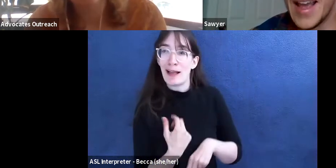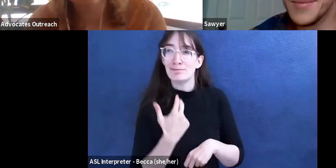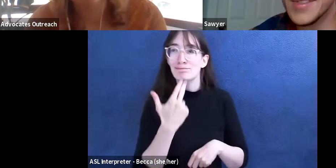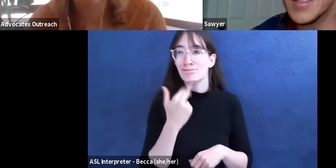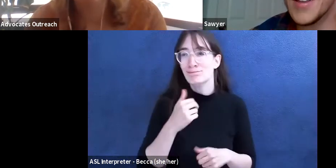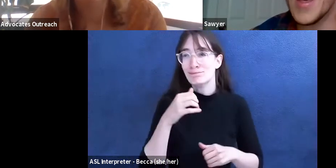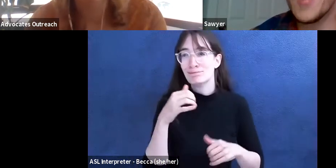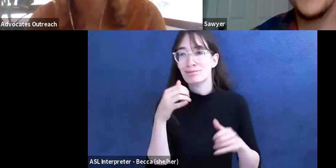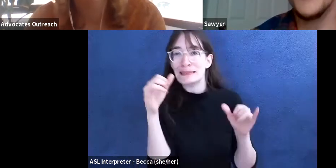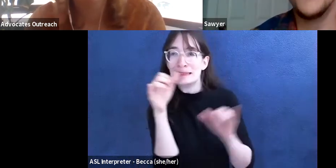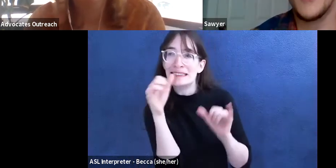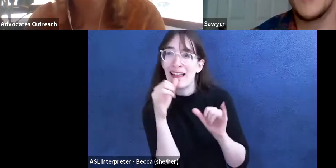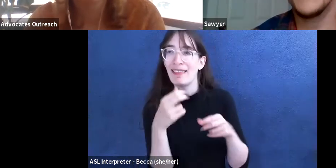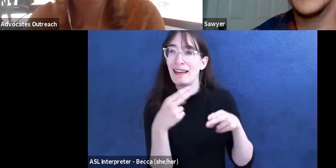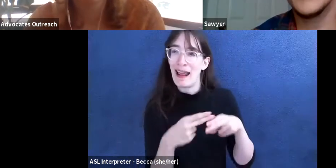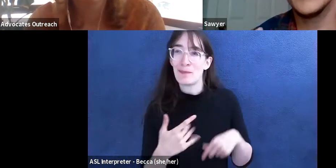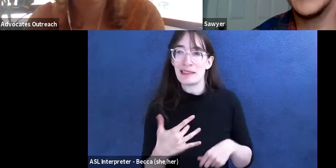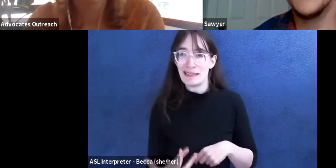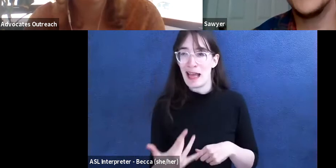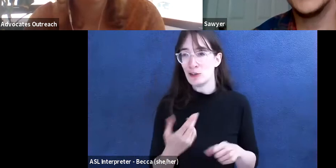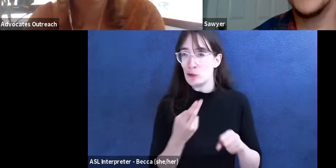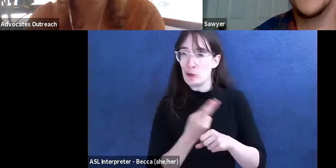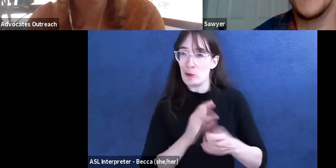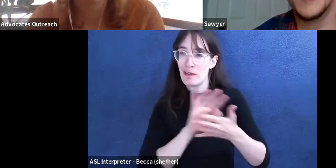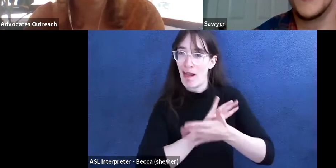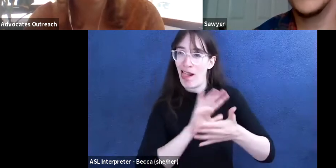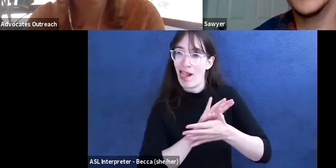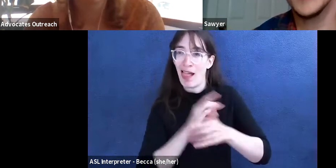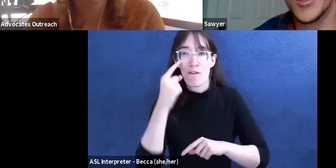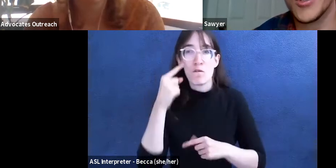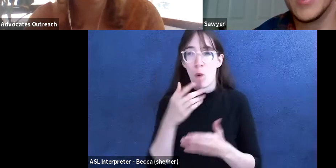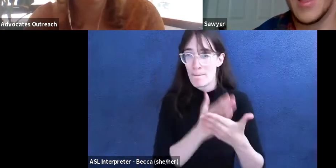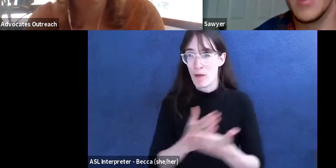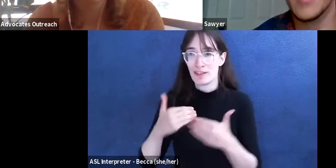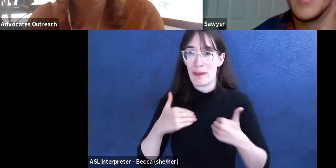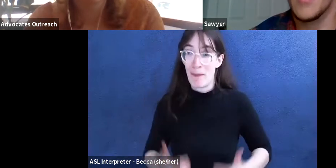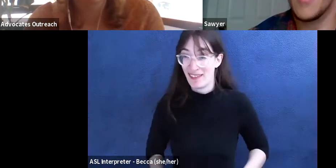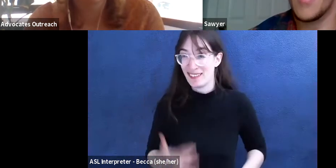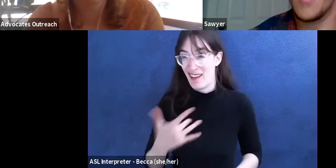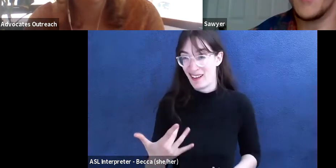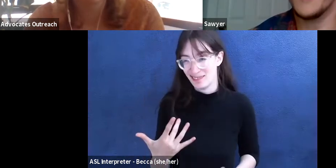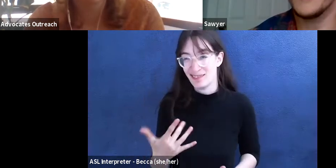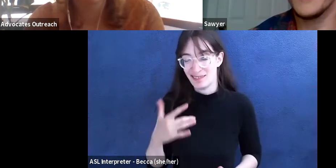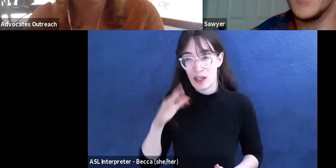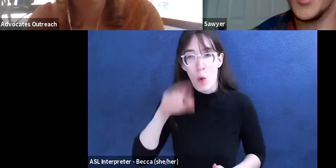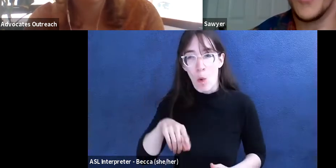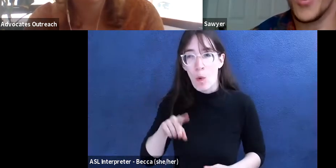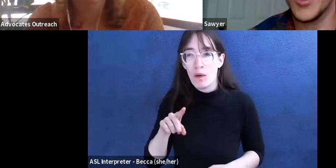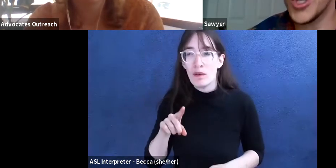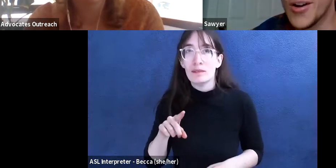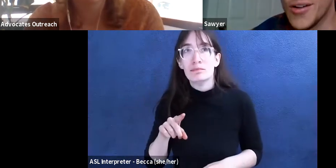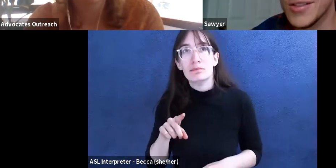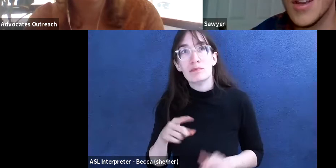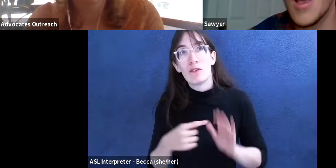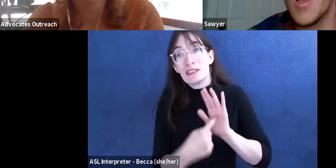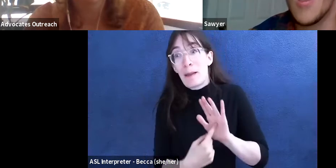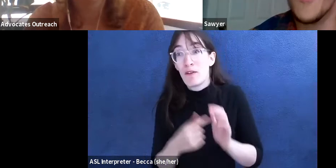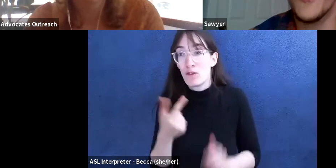it? And of course, there's such a like prevailing kind of message that